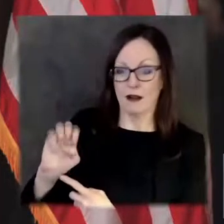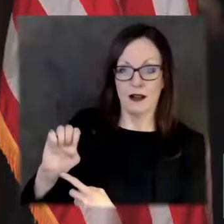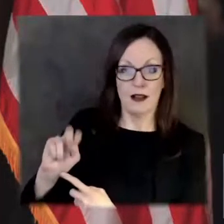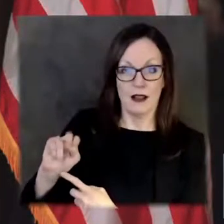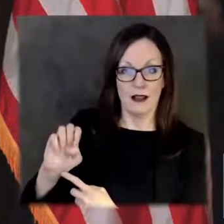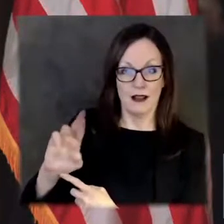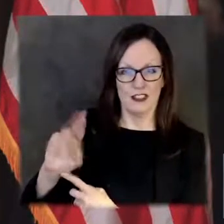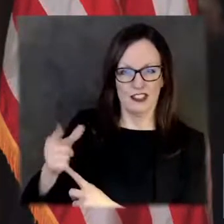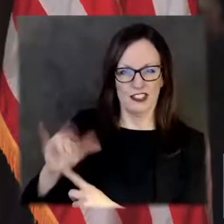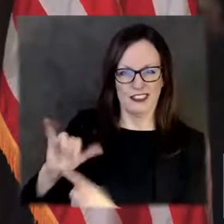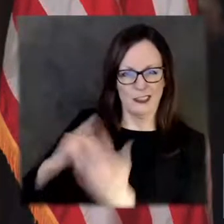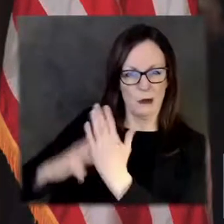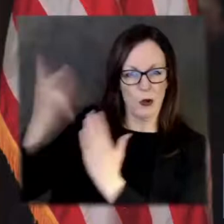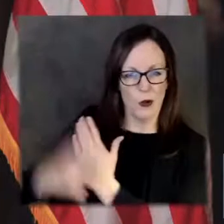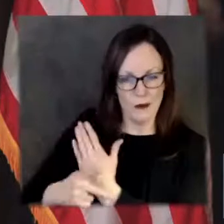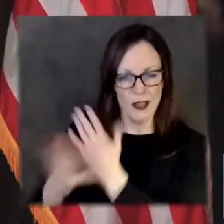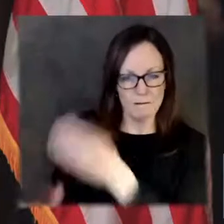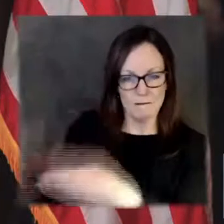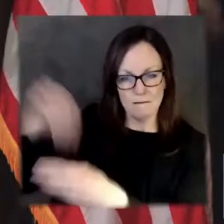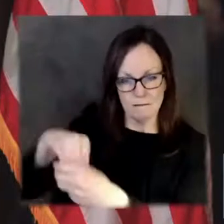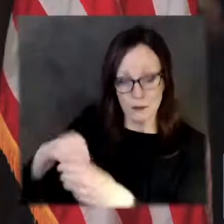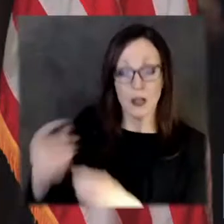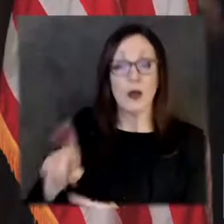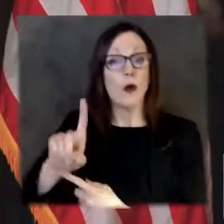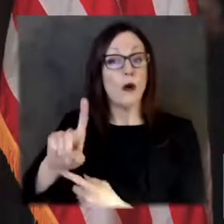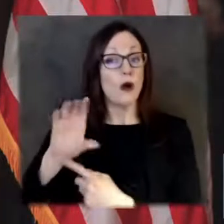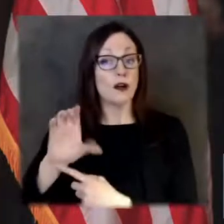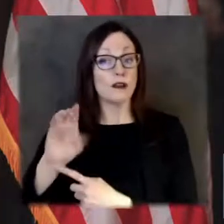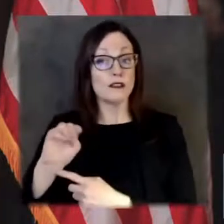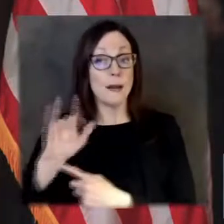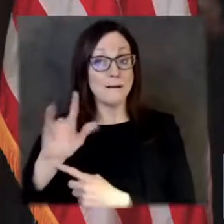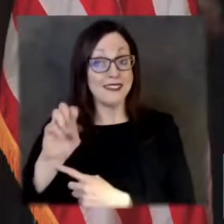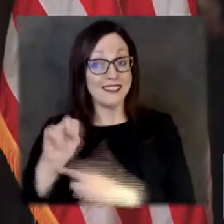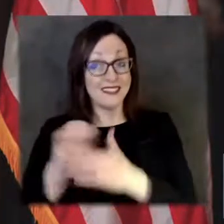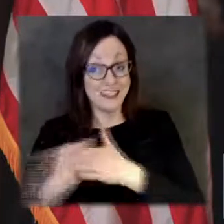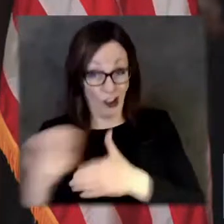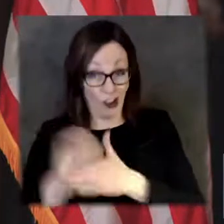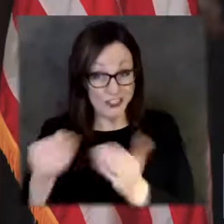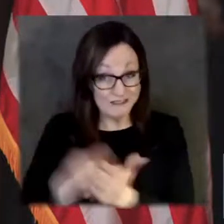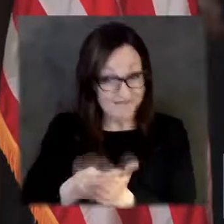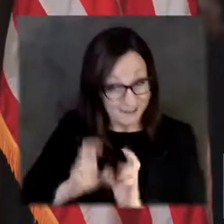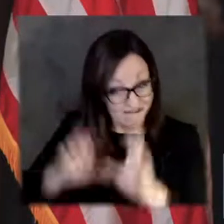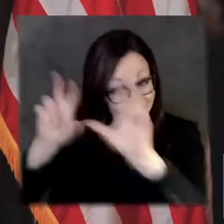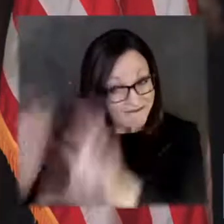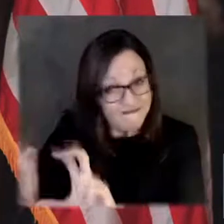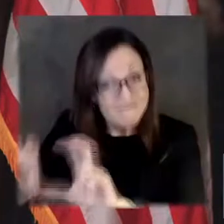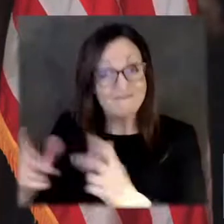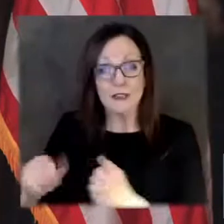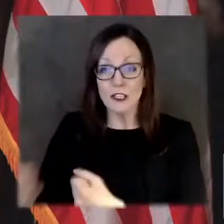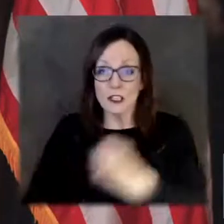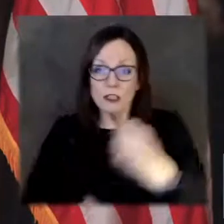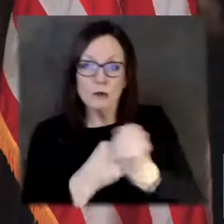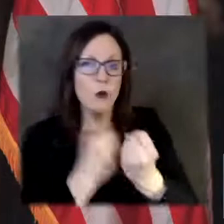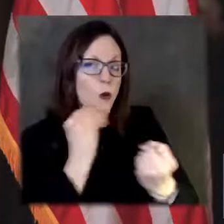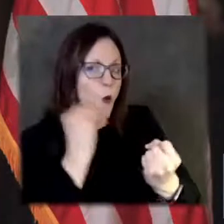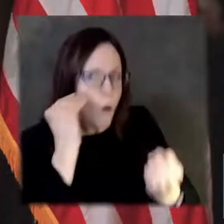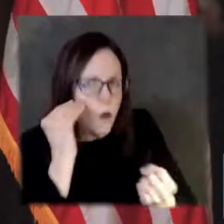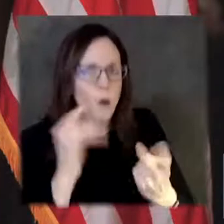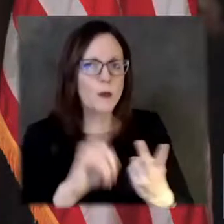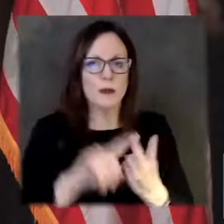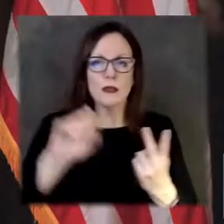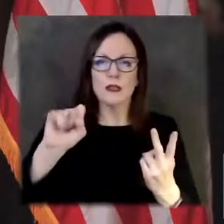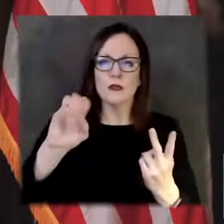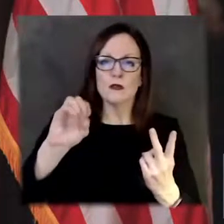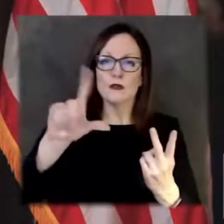additional $100 million to help make our homes, our schools, and our businesses more efficient. We're also creating a